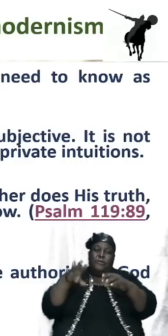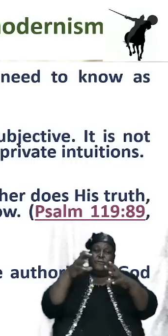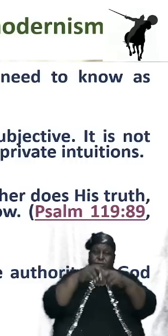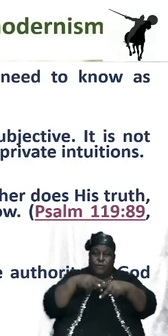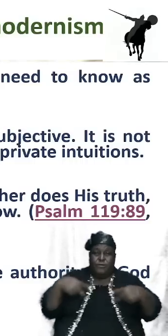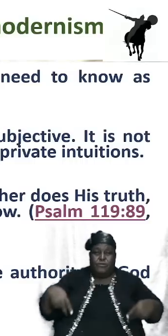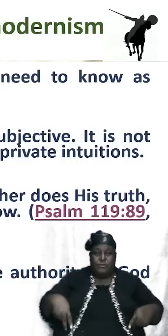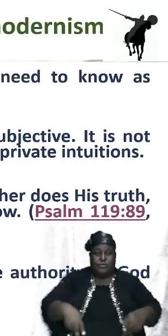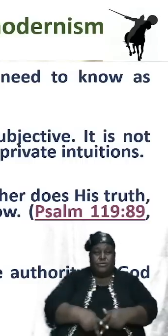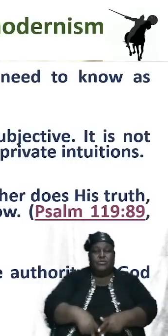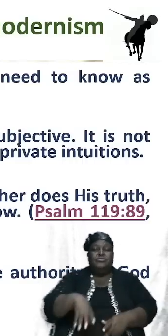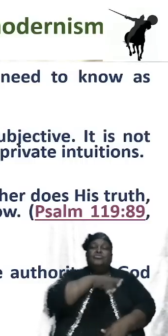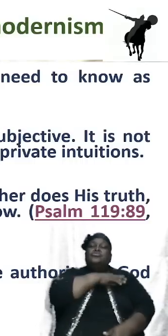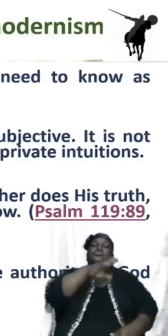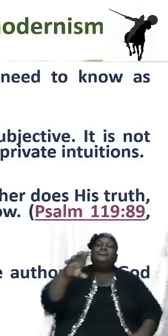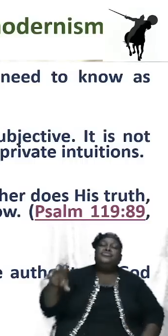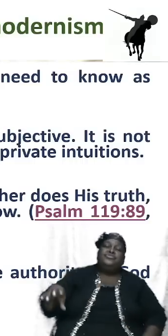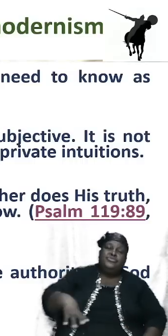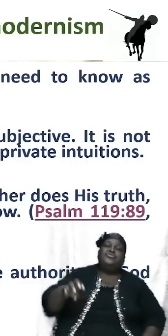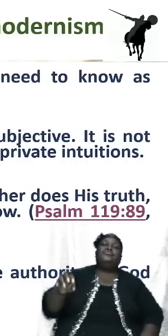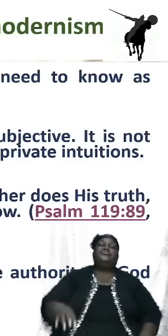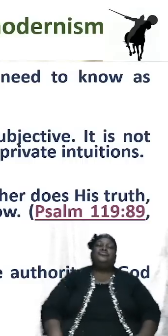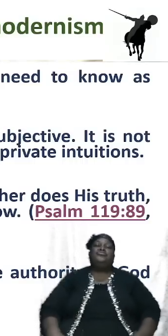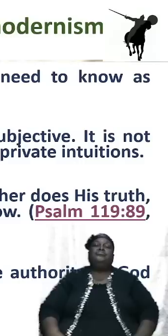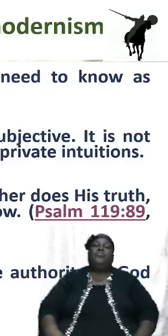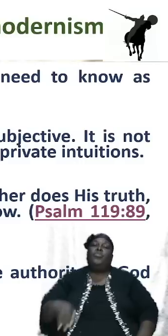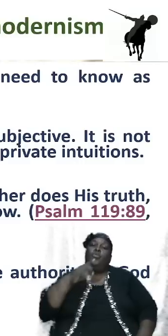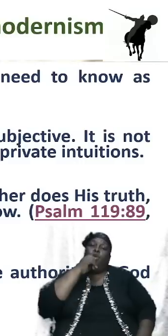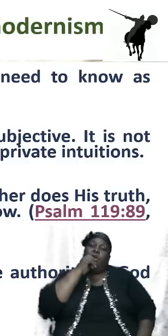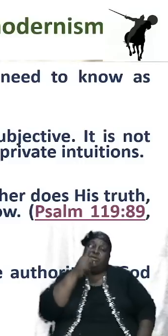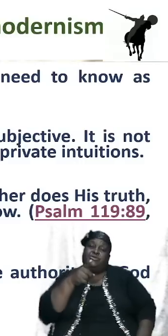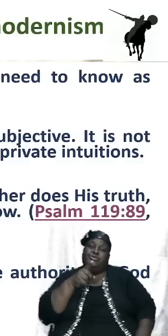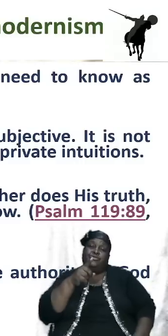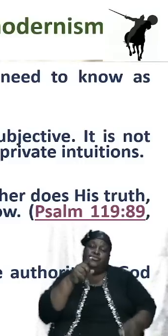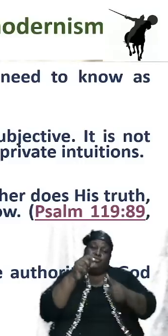we're not Pharisee Christians. We are saying that the word of God does not